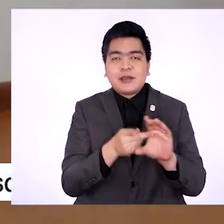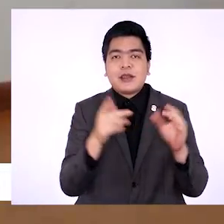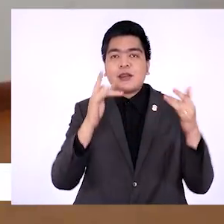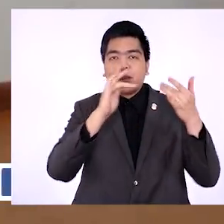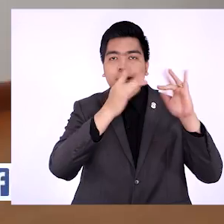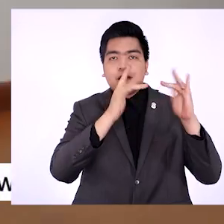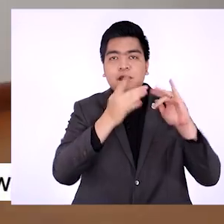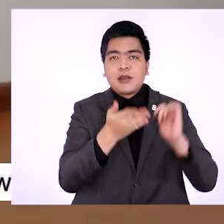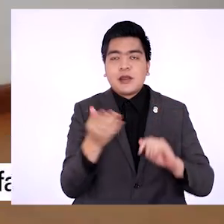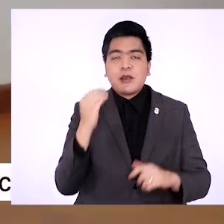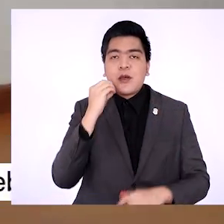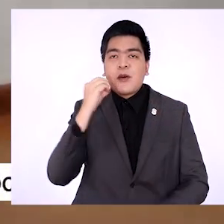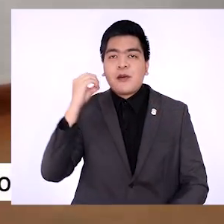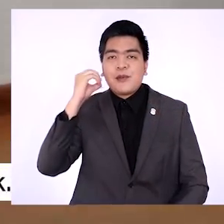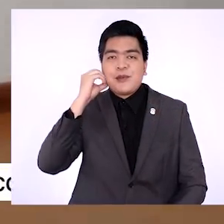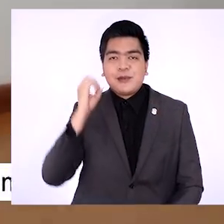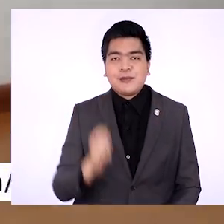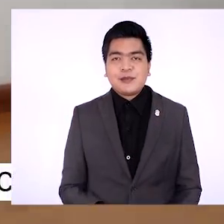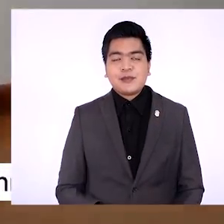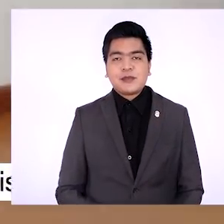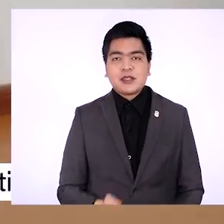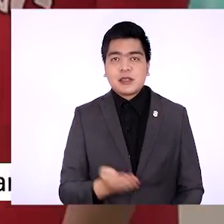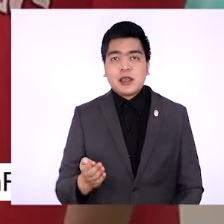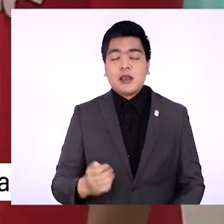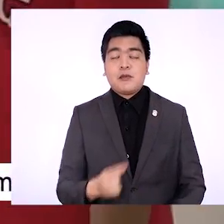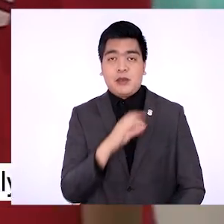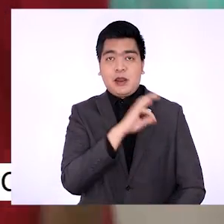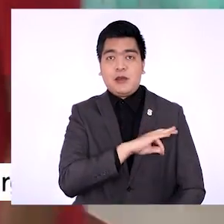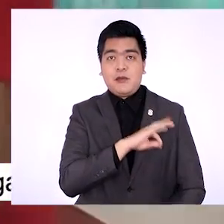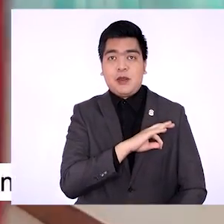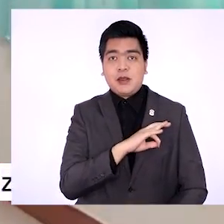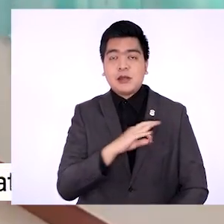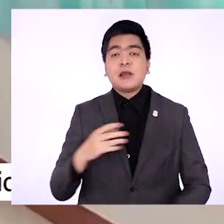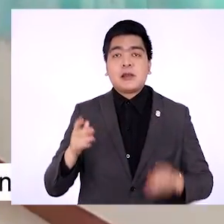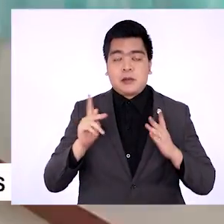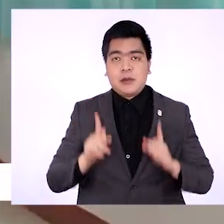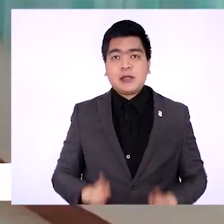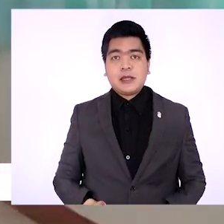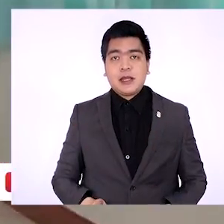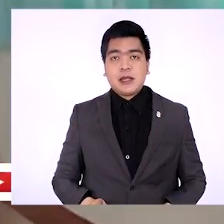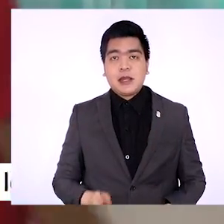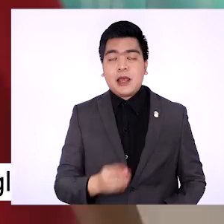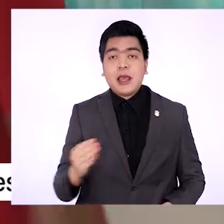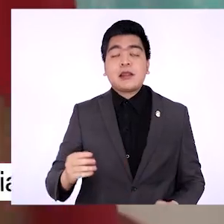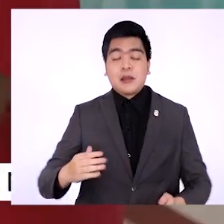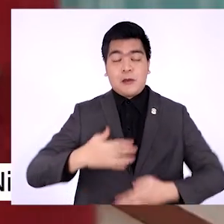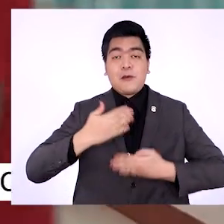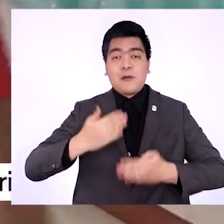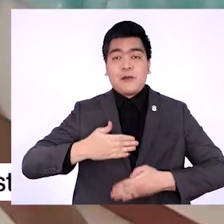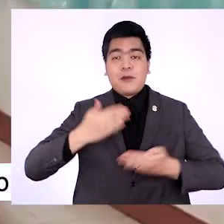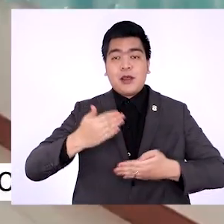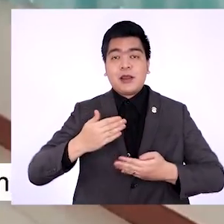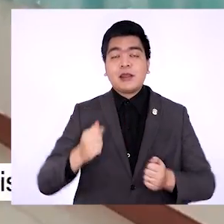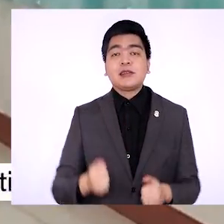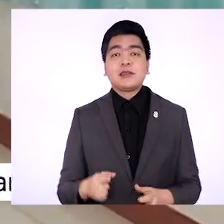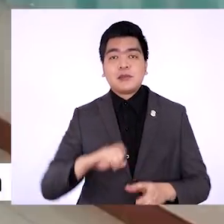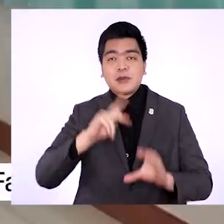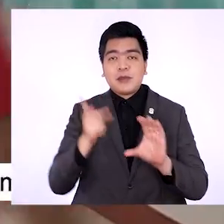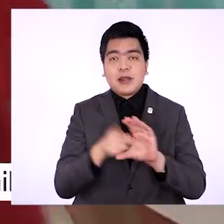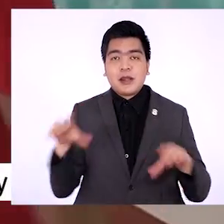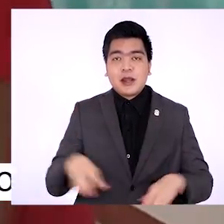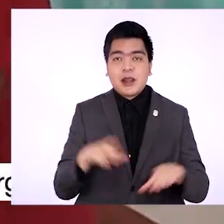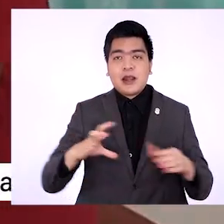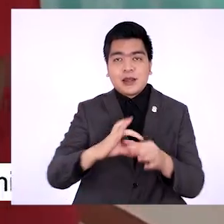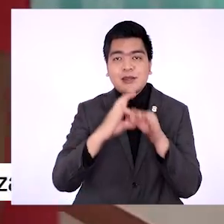their respective homes. Aside from benefiting physically, they also had fun and enjoyed the said activity while strengthening the